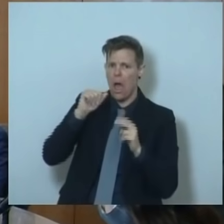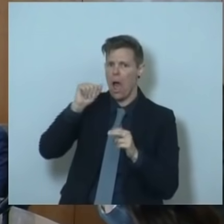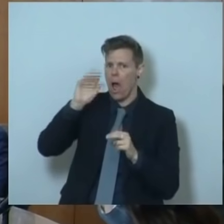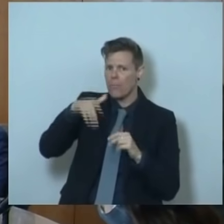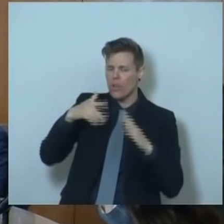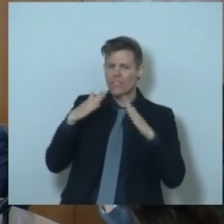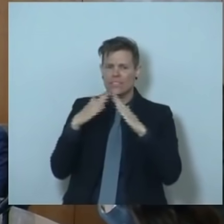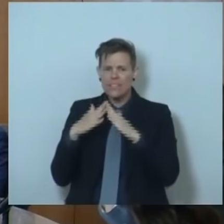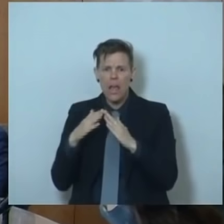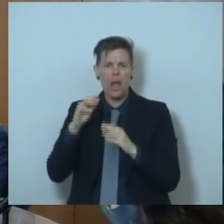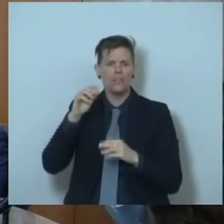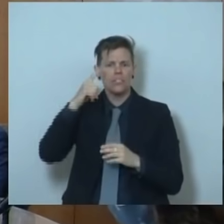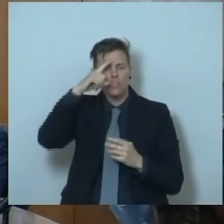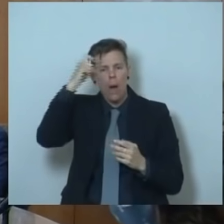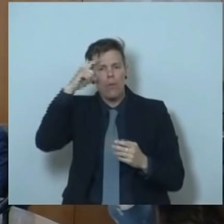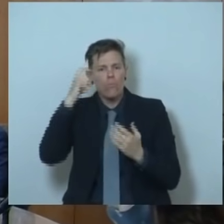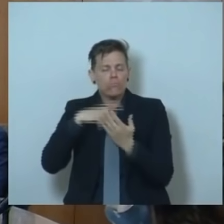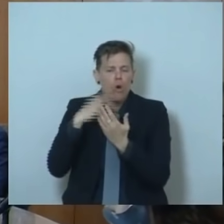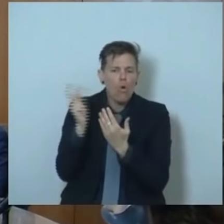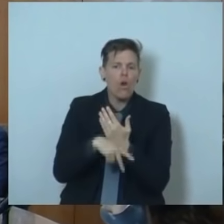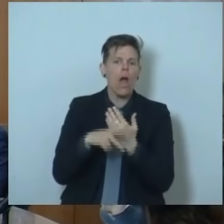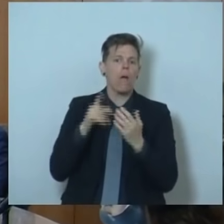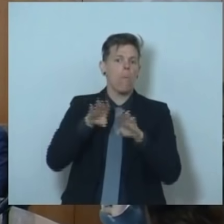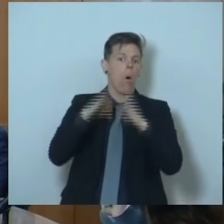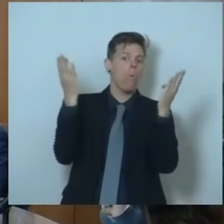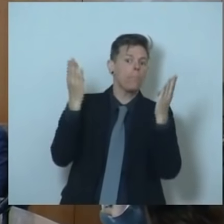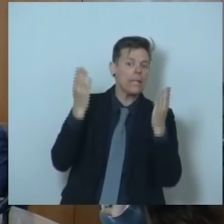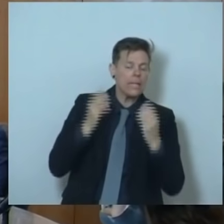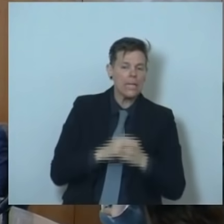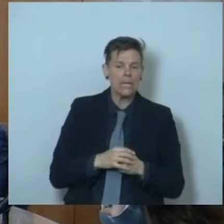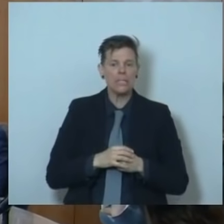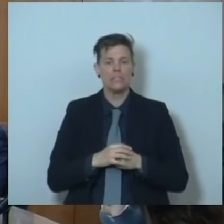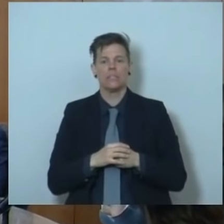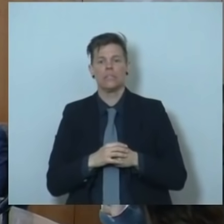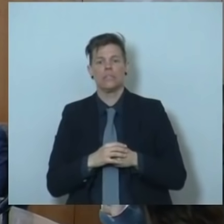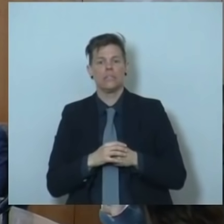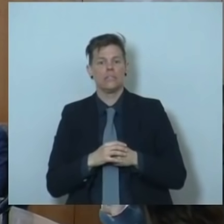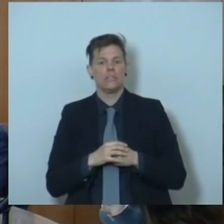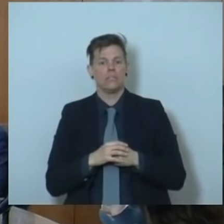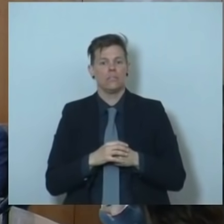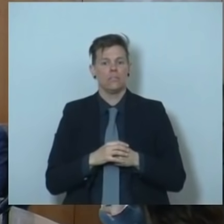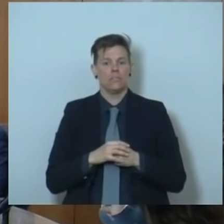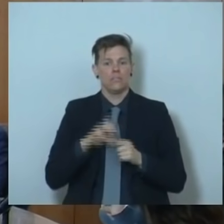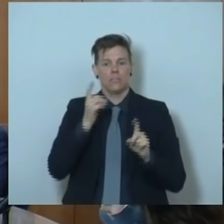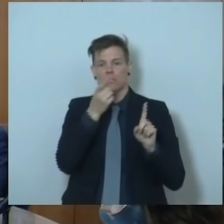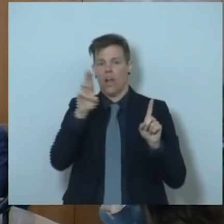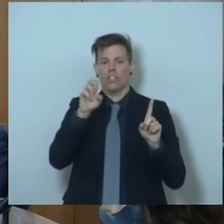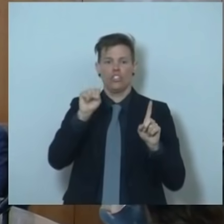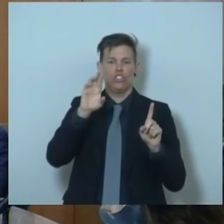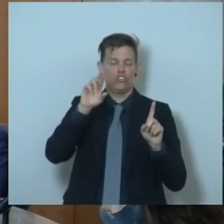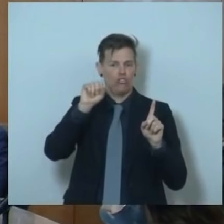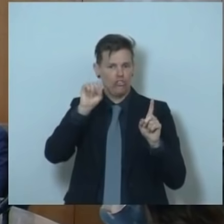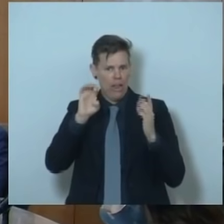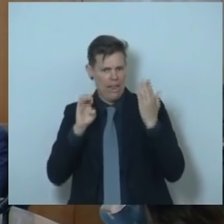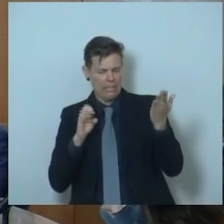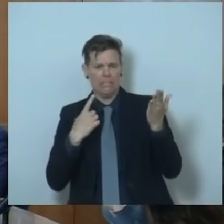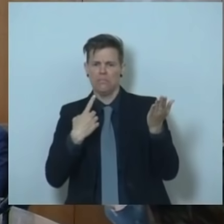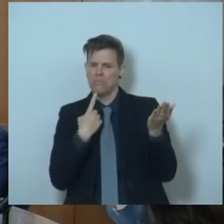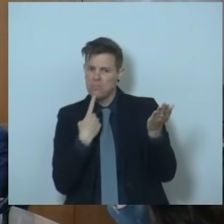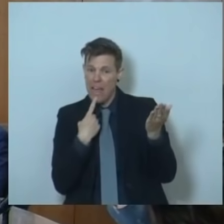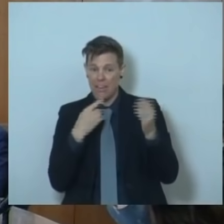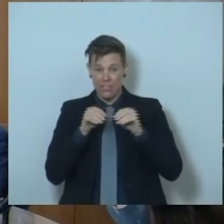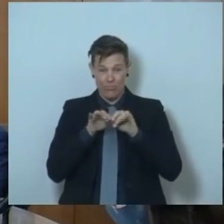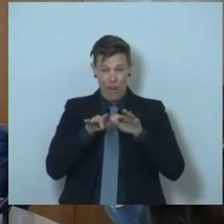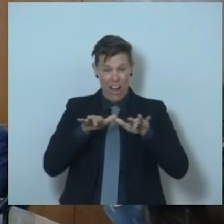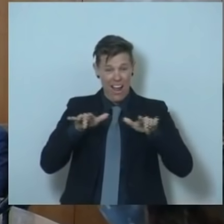things like summer programs. But meanwhile, during Dr. Scrace's presentation saying, based on the spread, we're not on